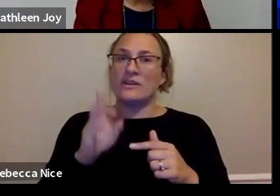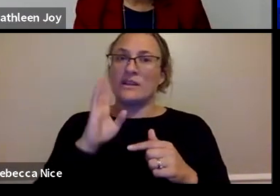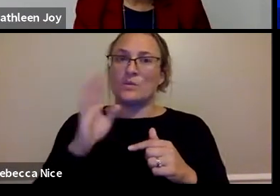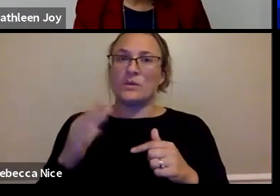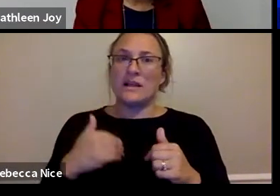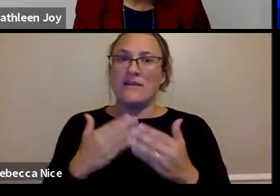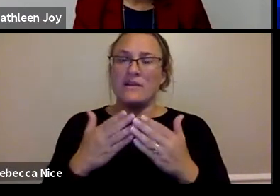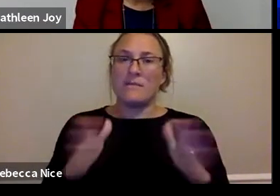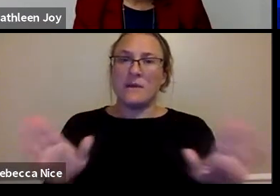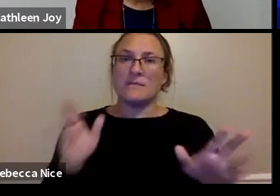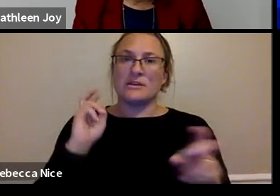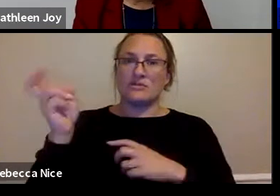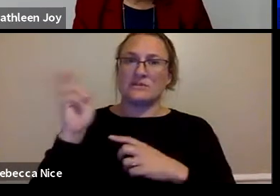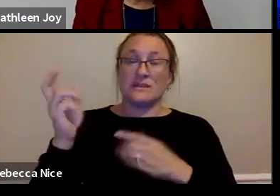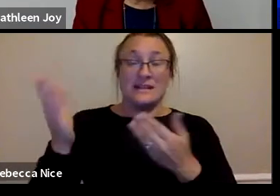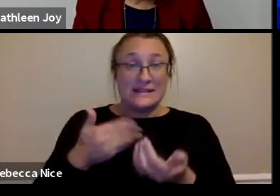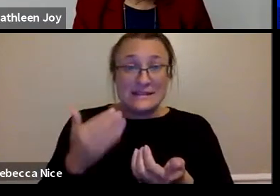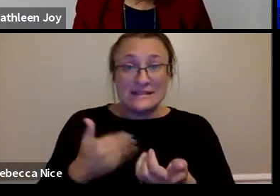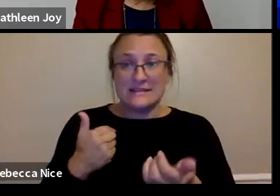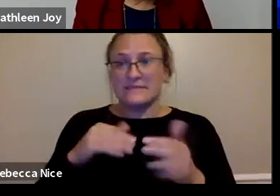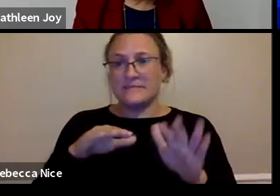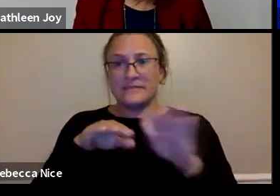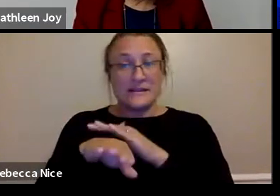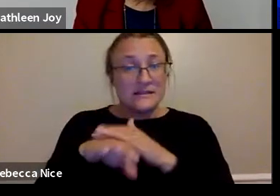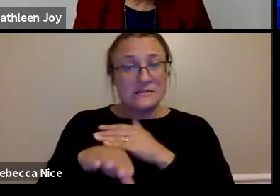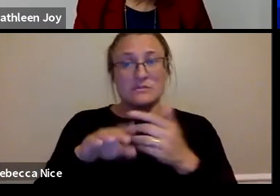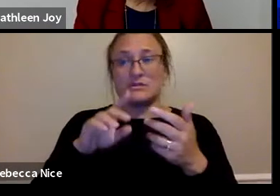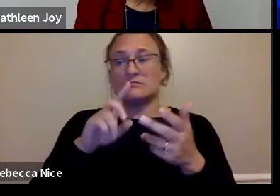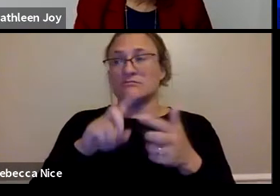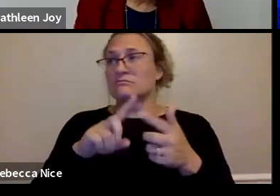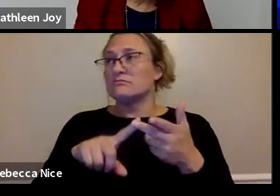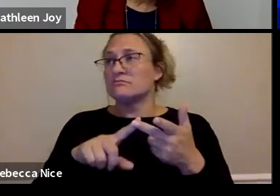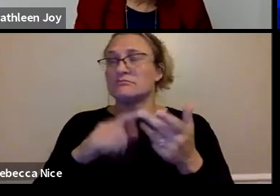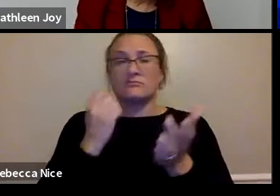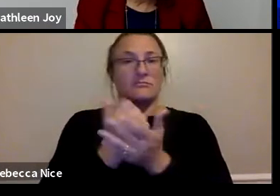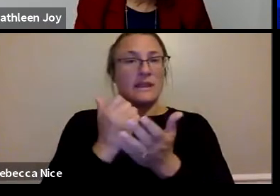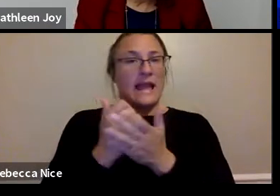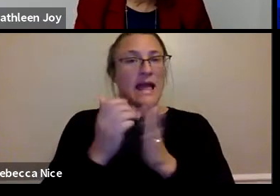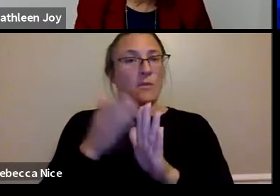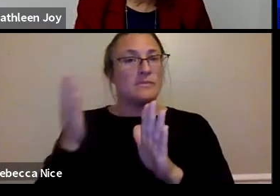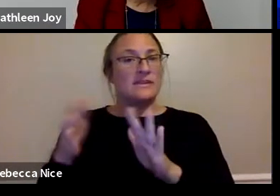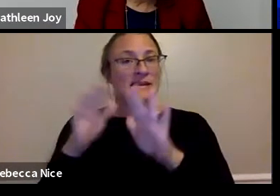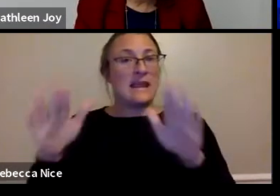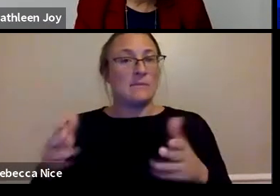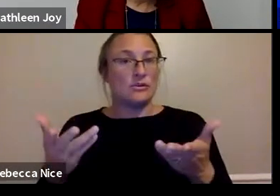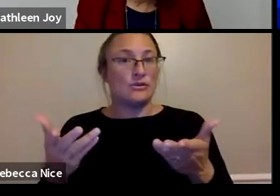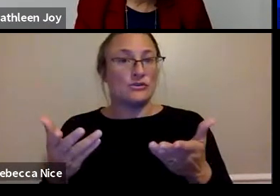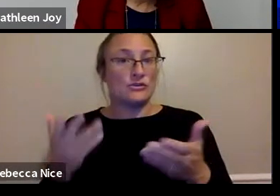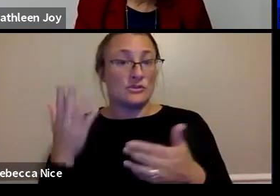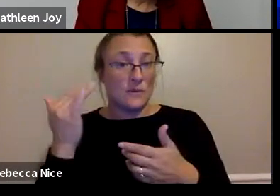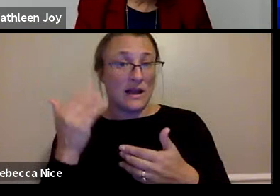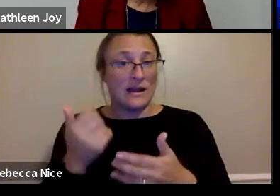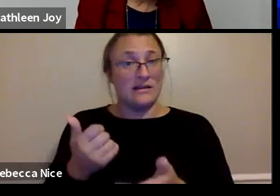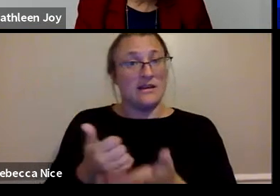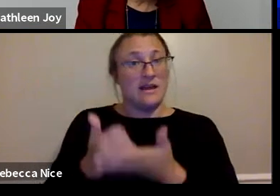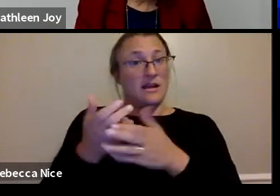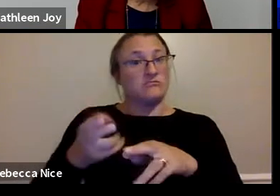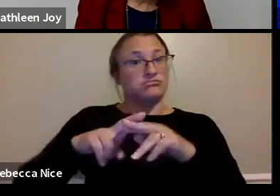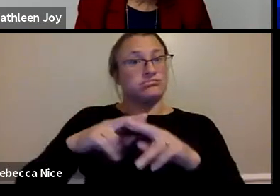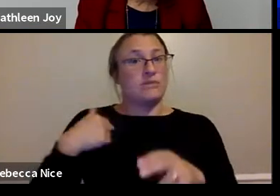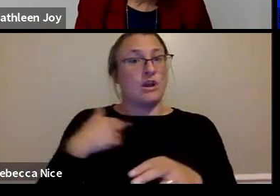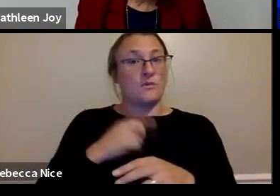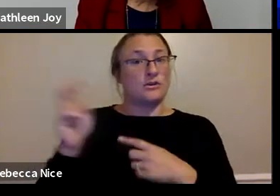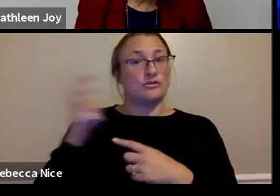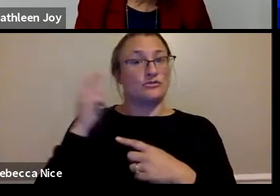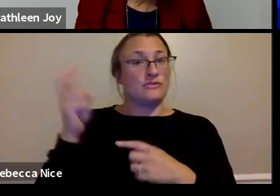that's easy, accessible, that would help neighbors here in the neighborhood by increasing our transit system, and really go for